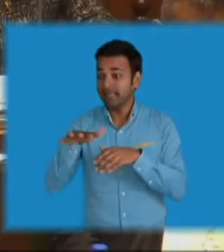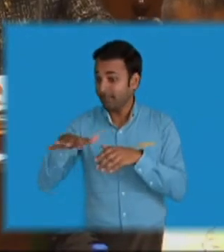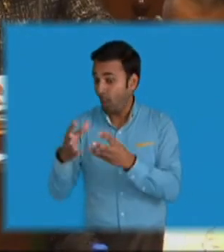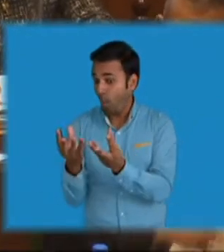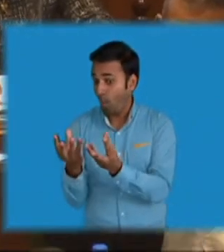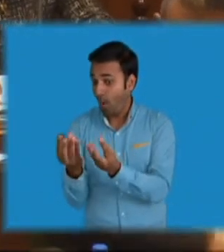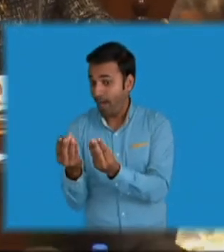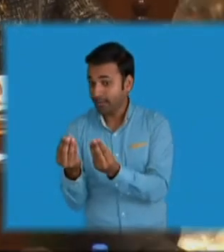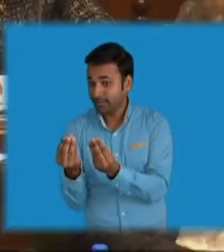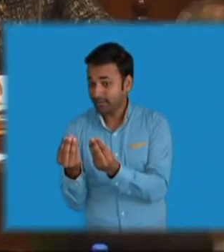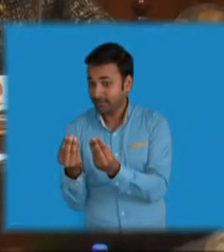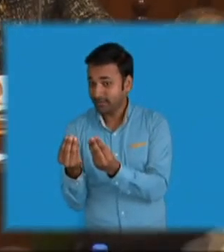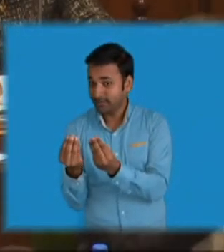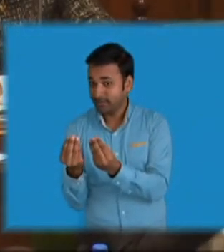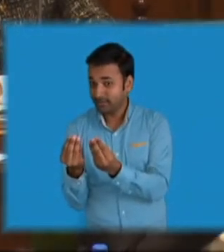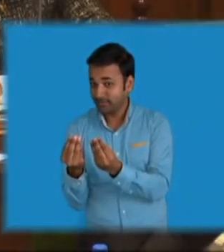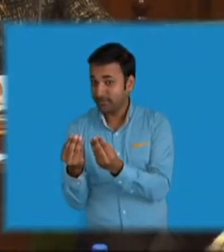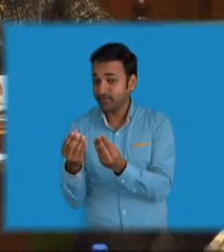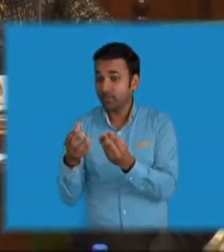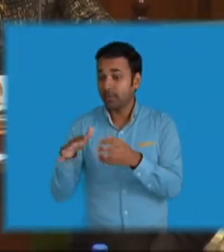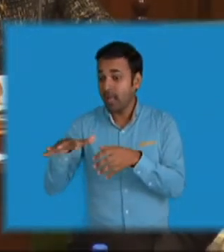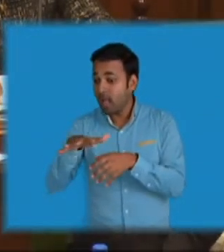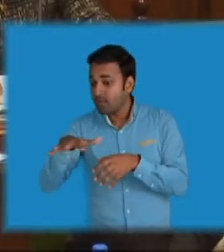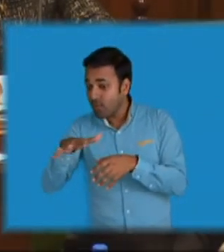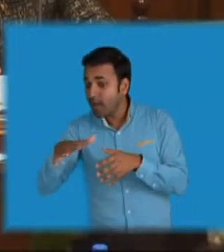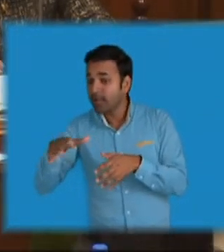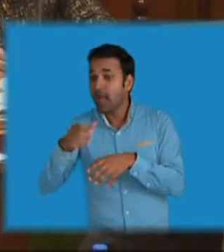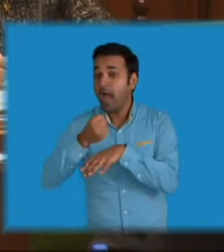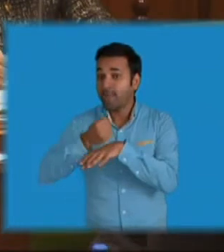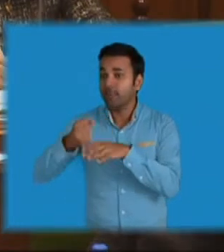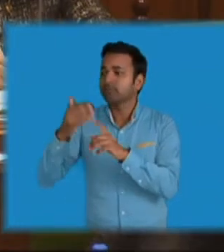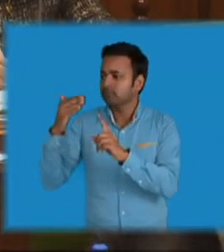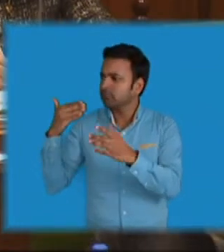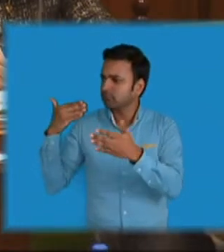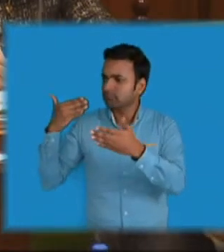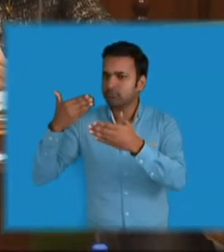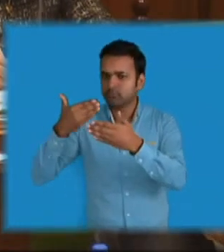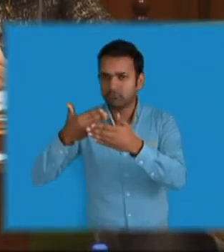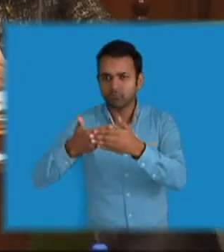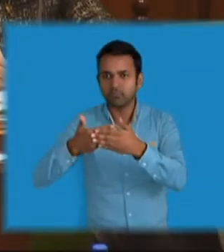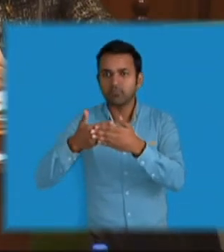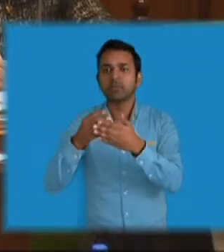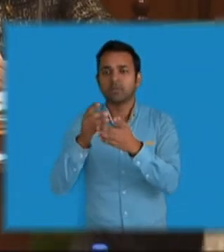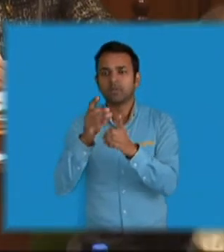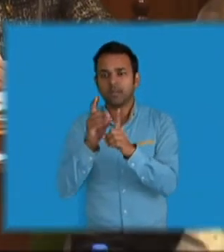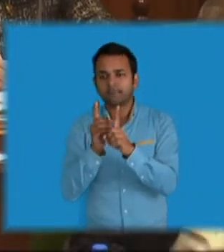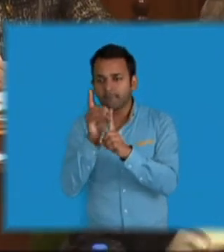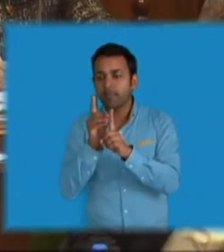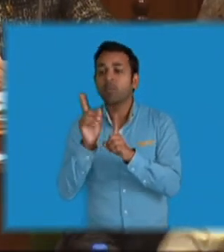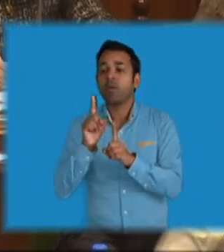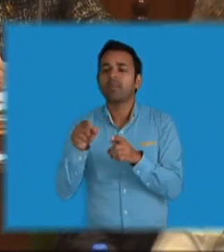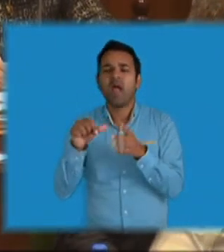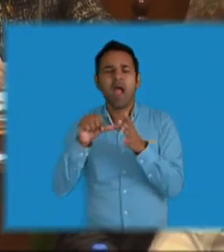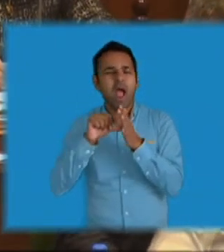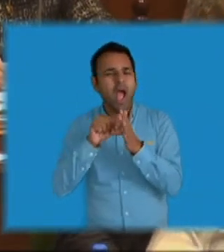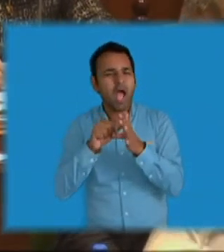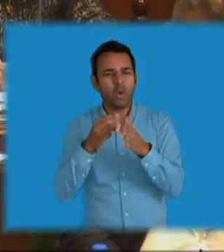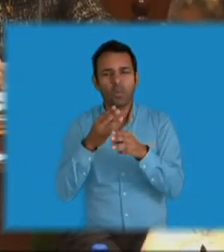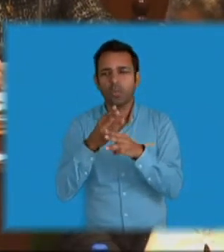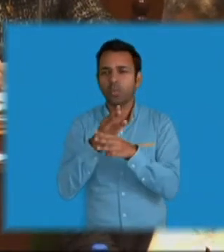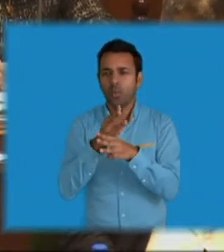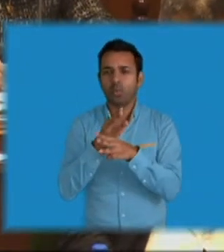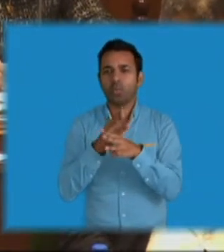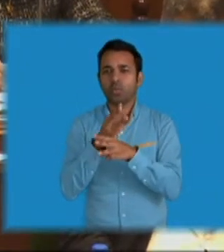zone, government had been over the years developing hardwood plantations of various species, most predominantly the prime